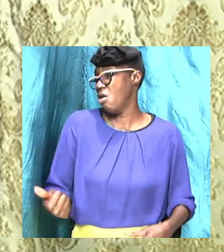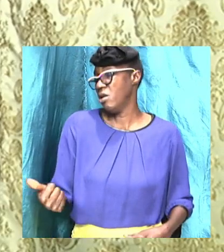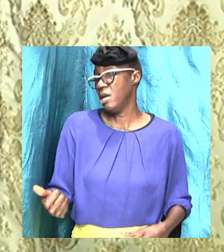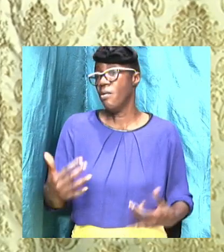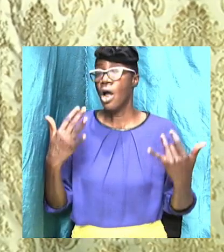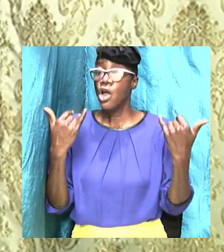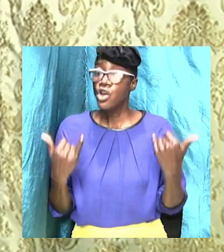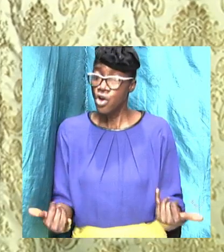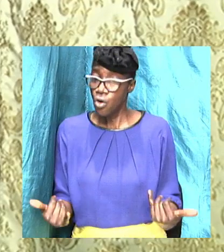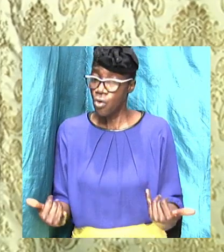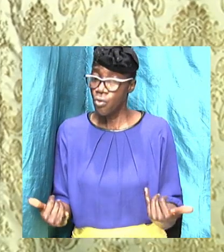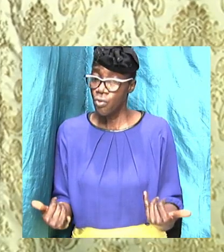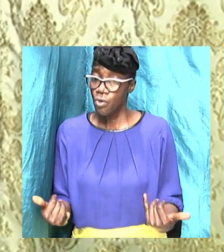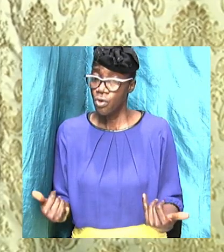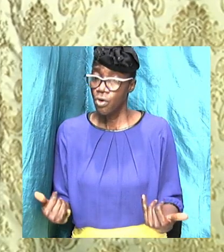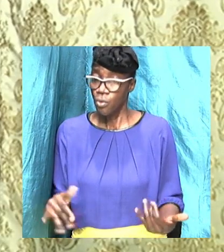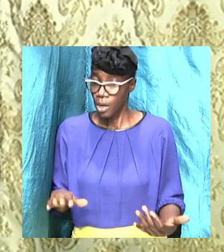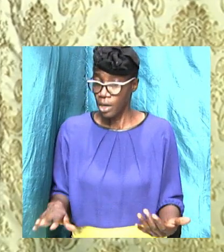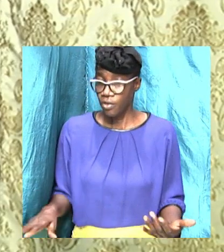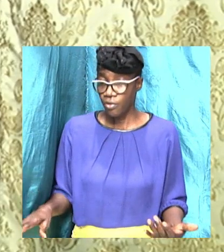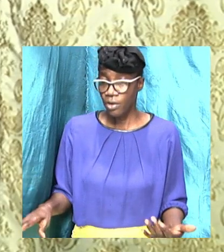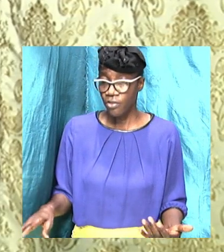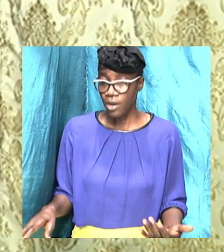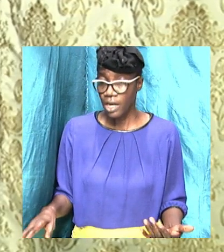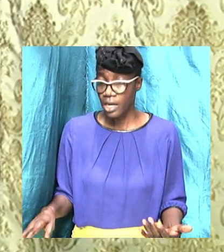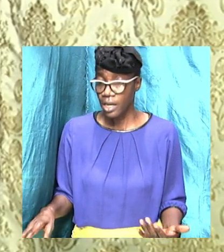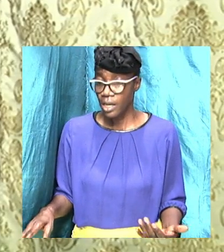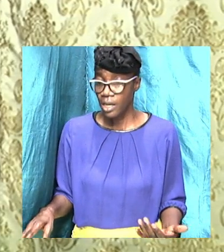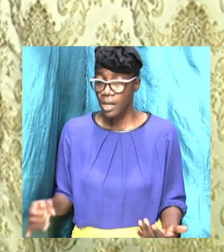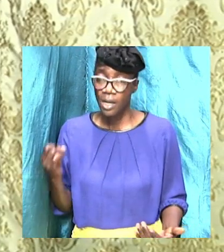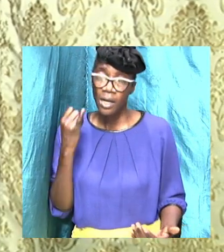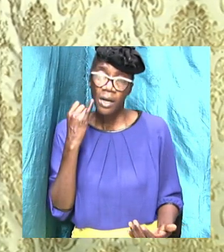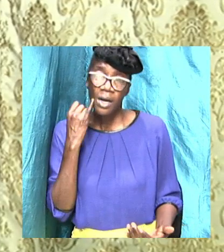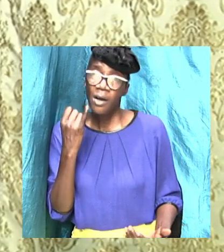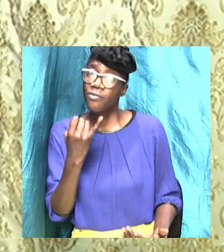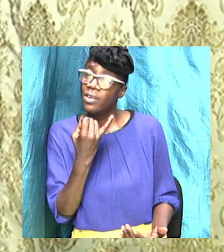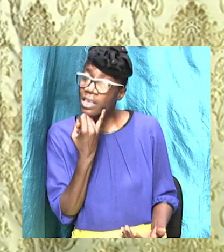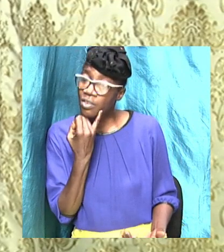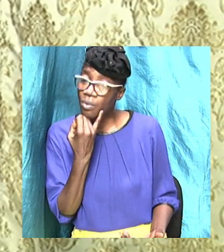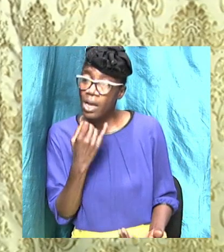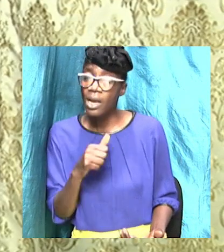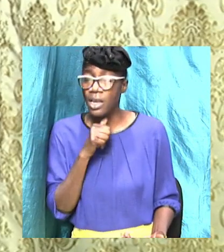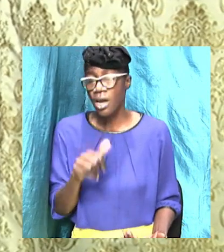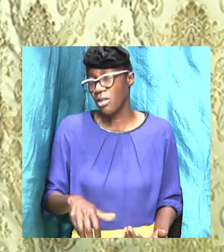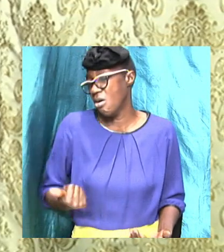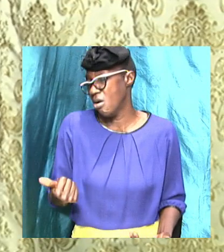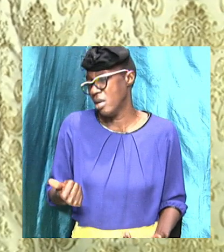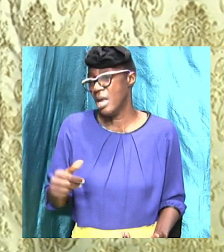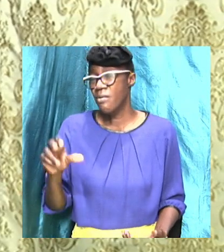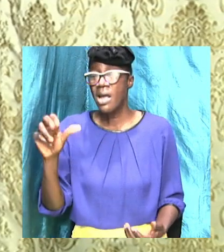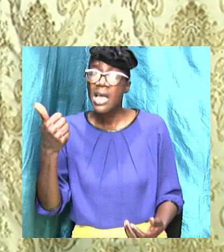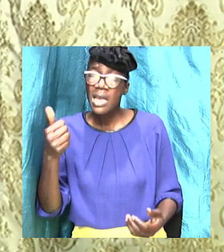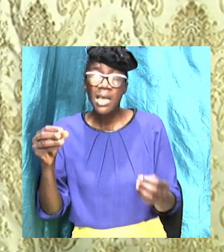are children of the commonwealth of Israel. We're not no commoner anymore.